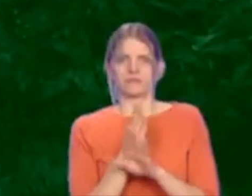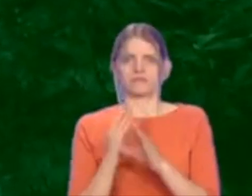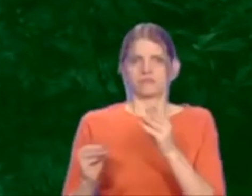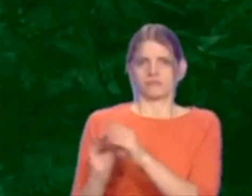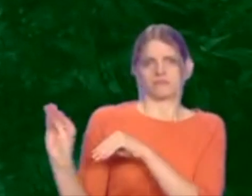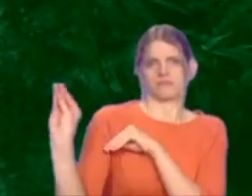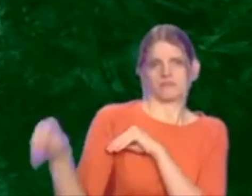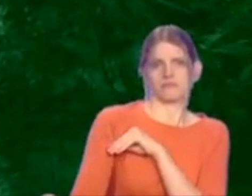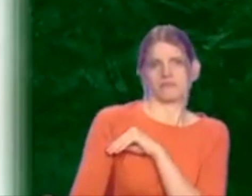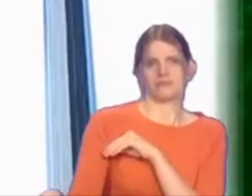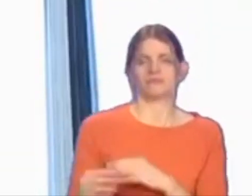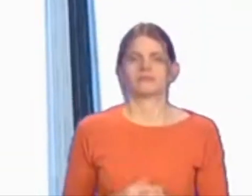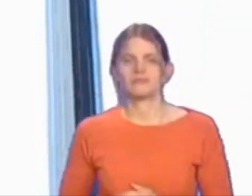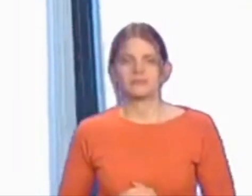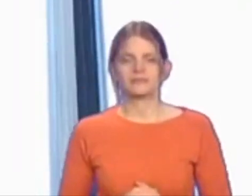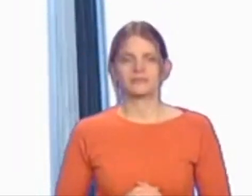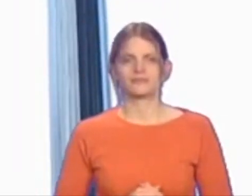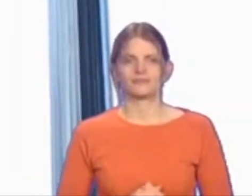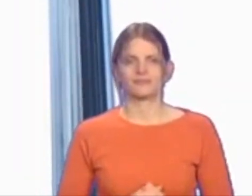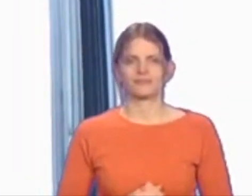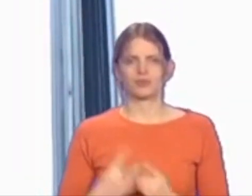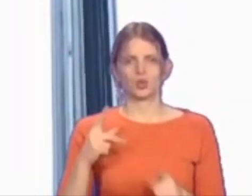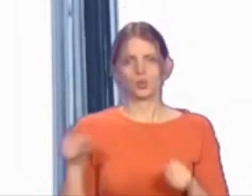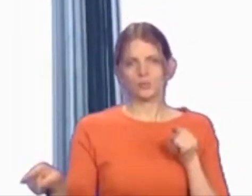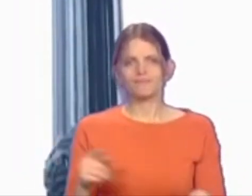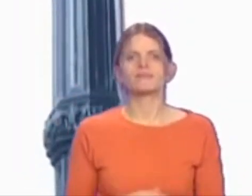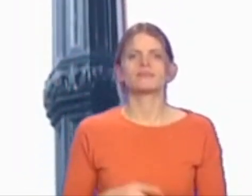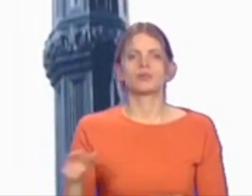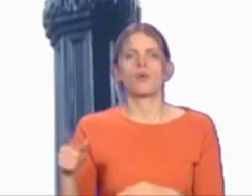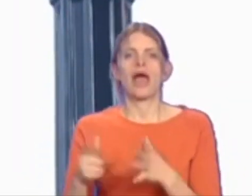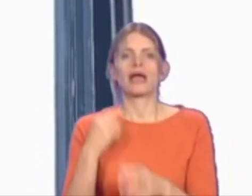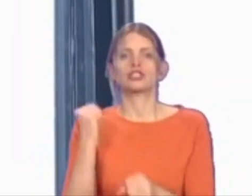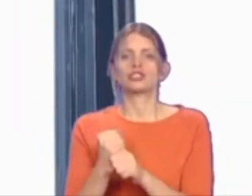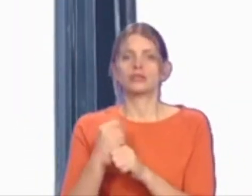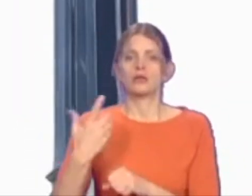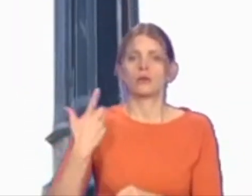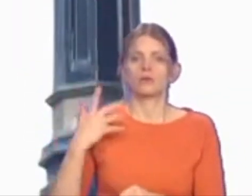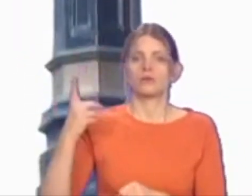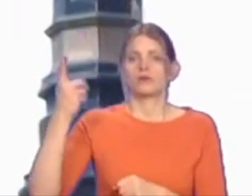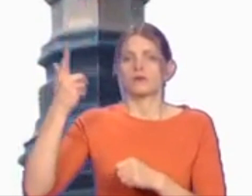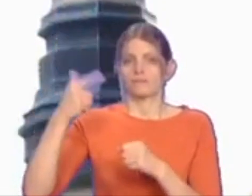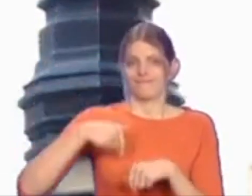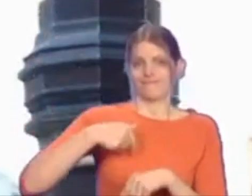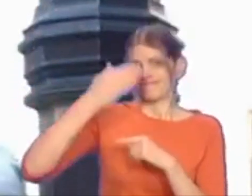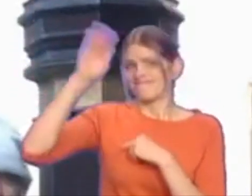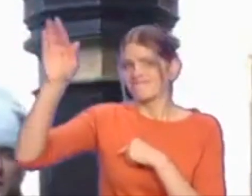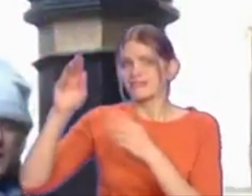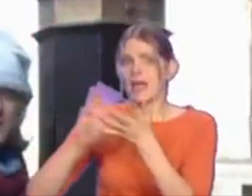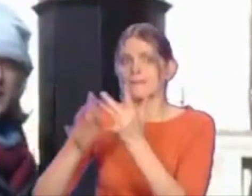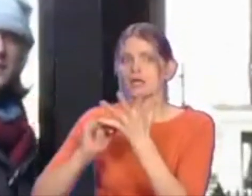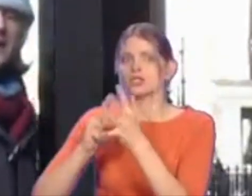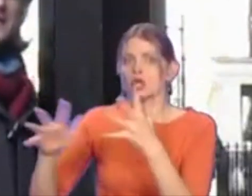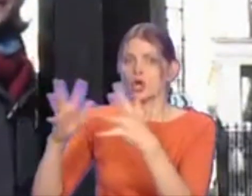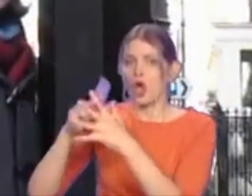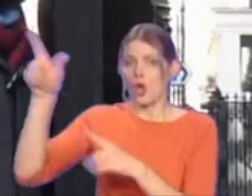and this tree right here. If an agent wanted to let Moscow Center, which was the Soviet intelligence headquarters, know that he